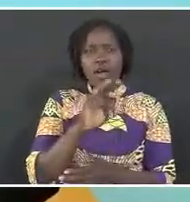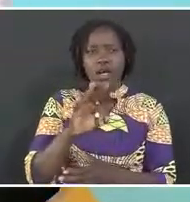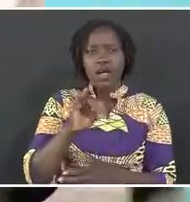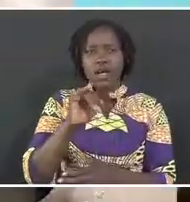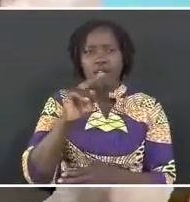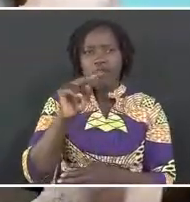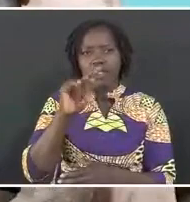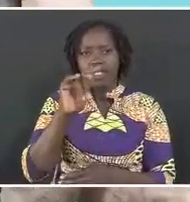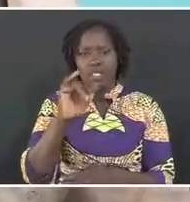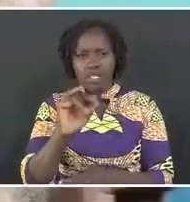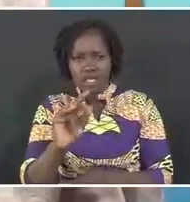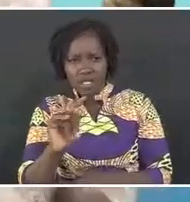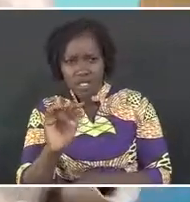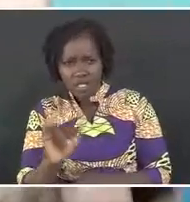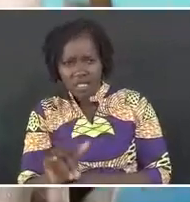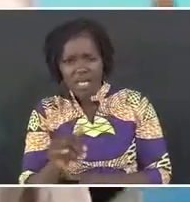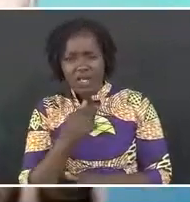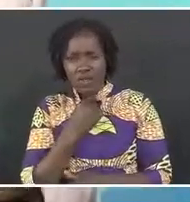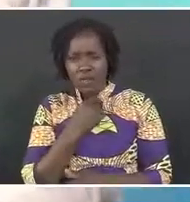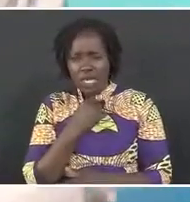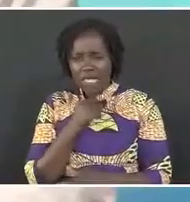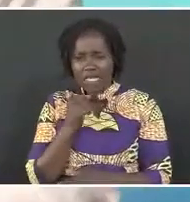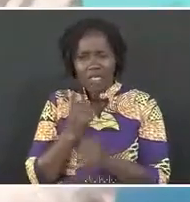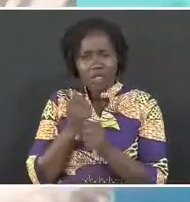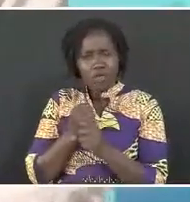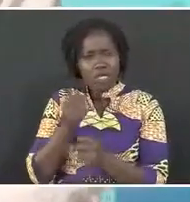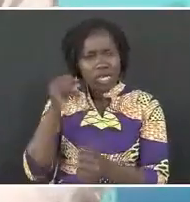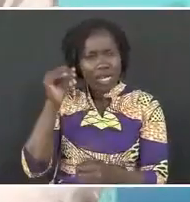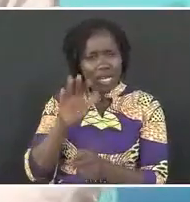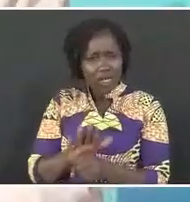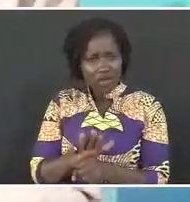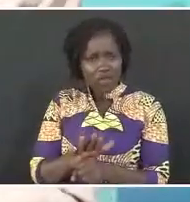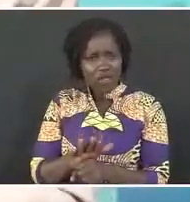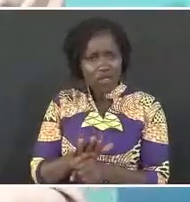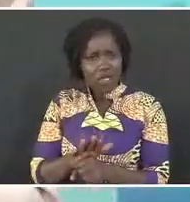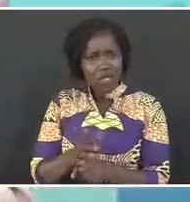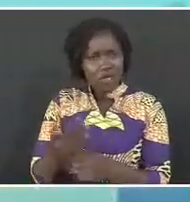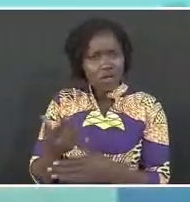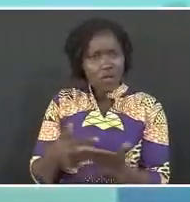Affinity. What is it that you like doing?